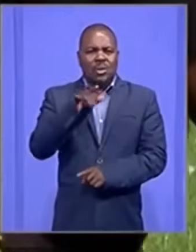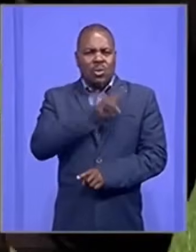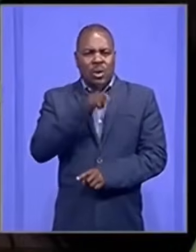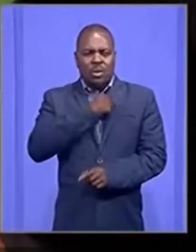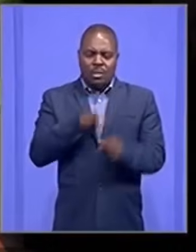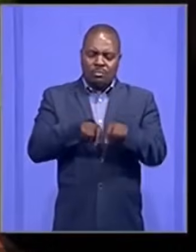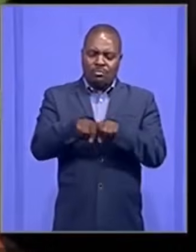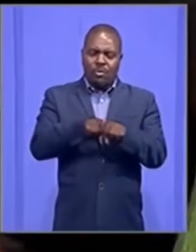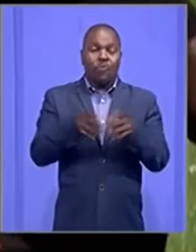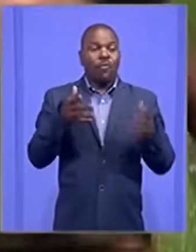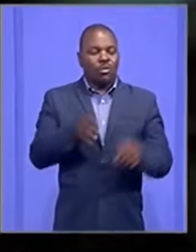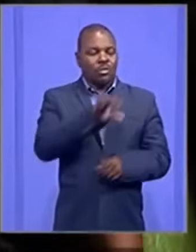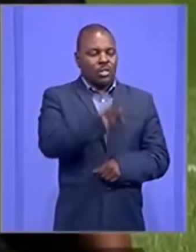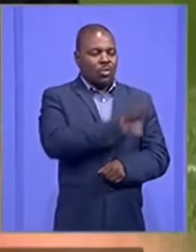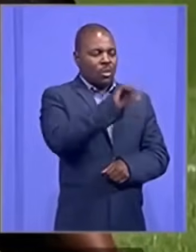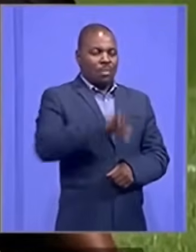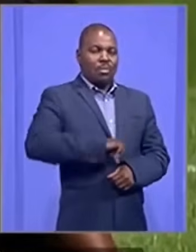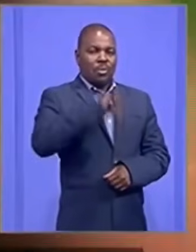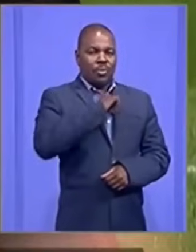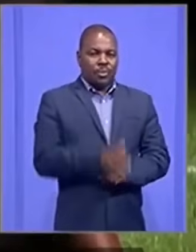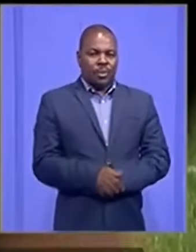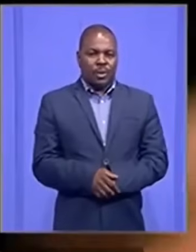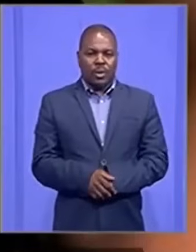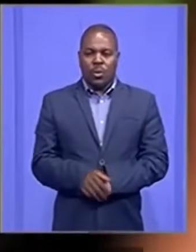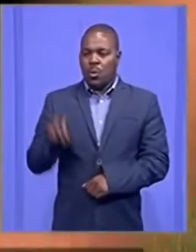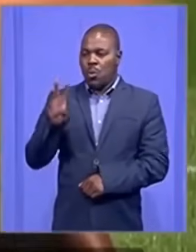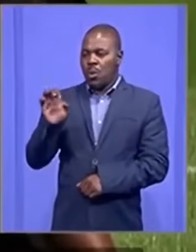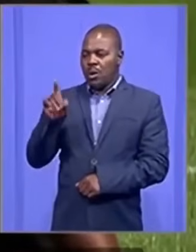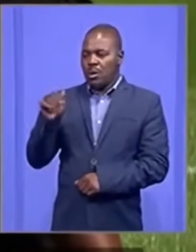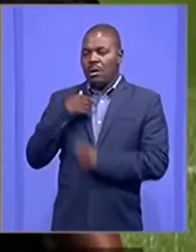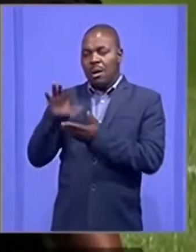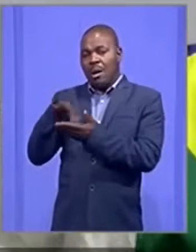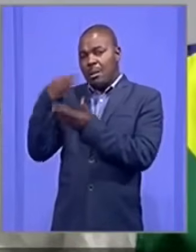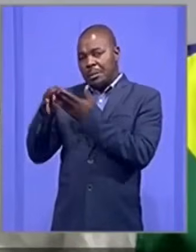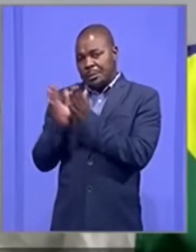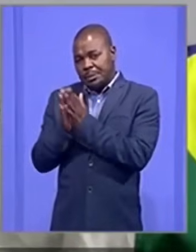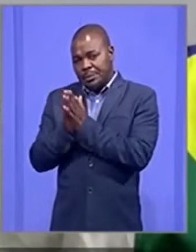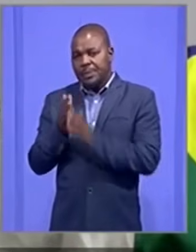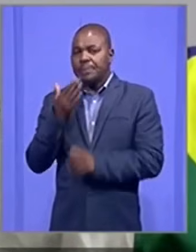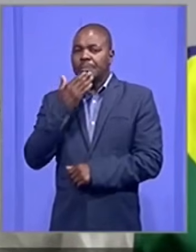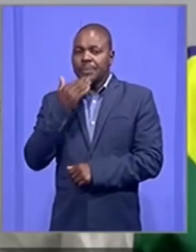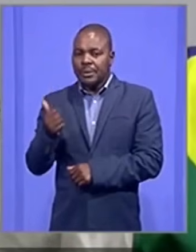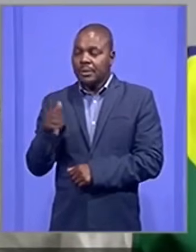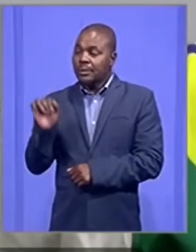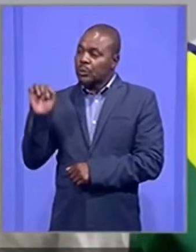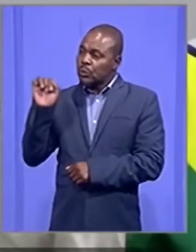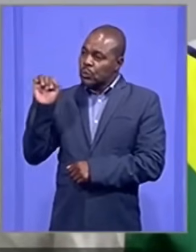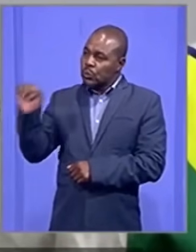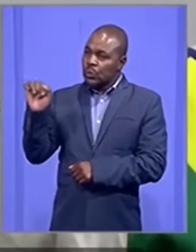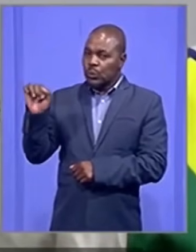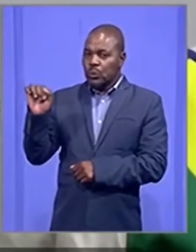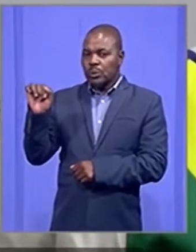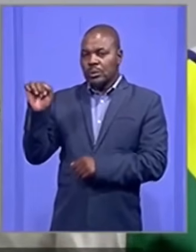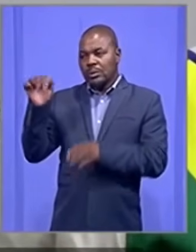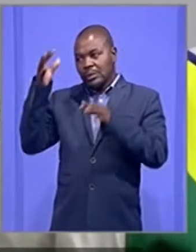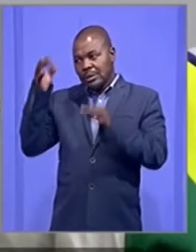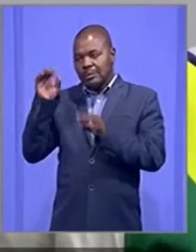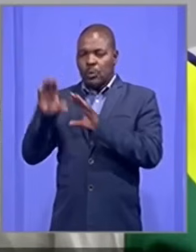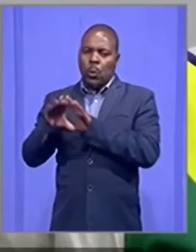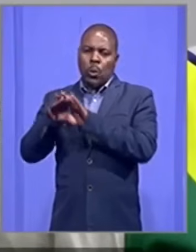our nation, South Africa. To appeal to WADA to rescind the statement, first